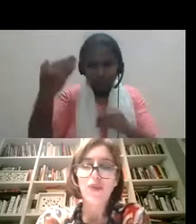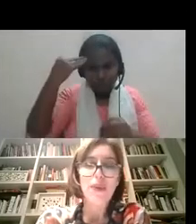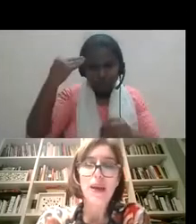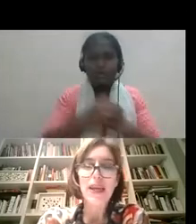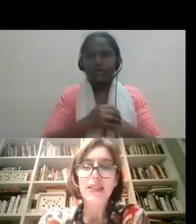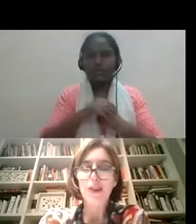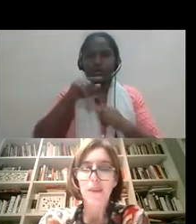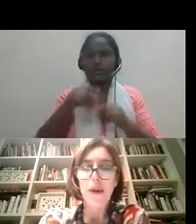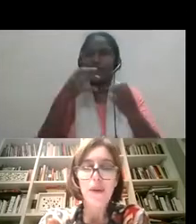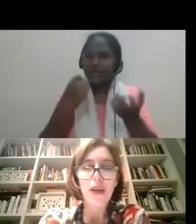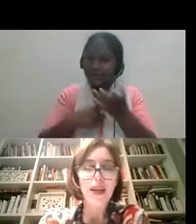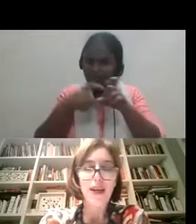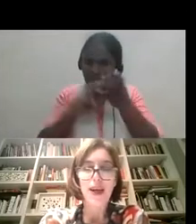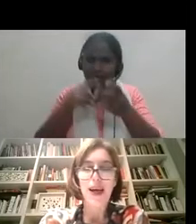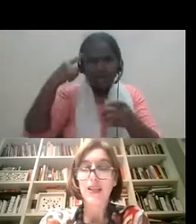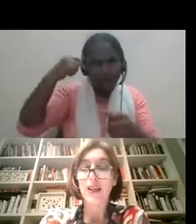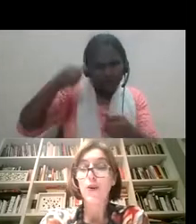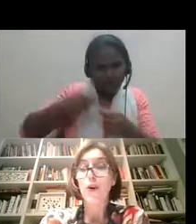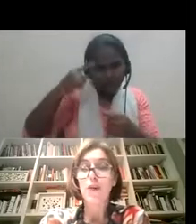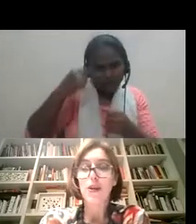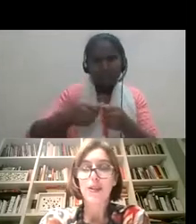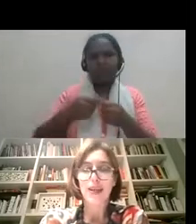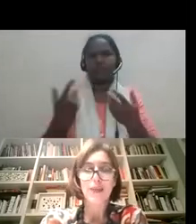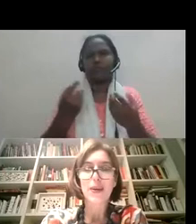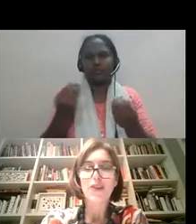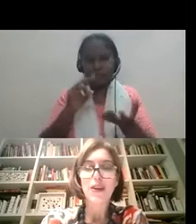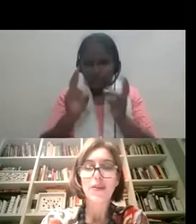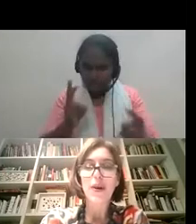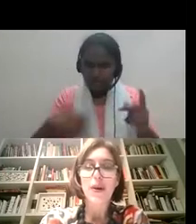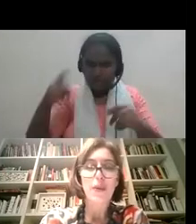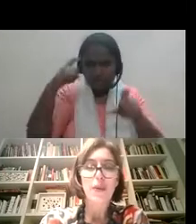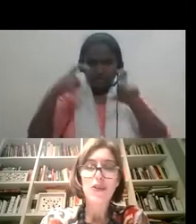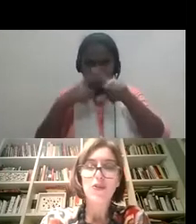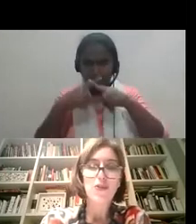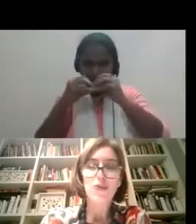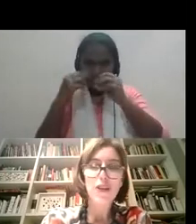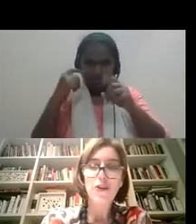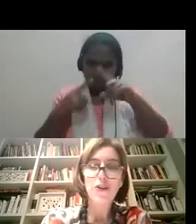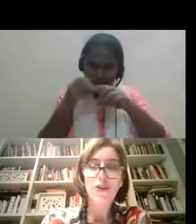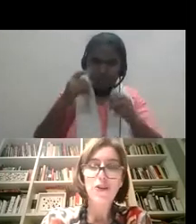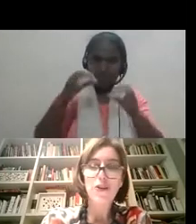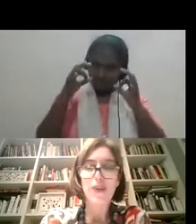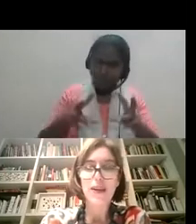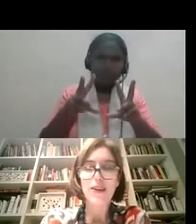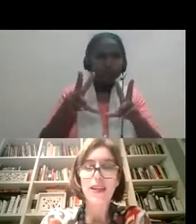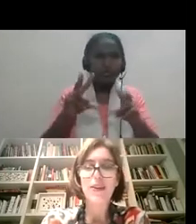it remains in the memory as an enormous exhibition, mm-hmm. but it is really not.